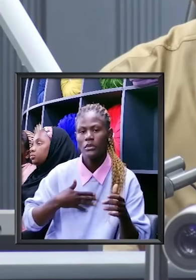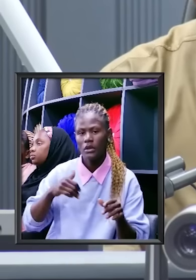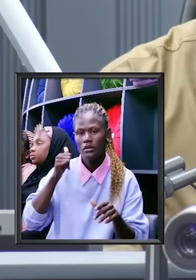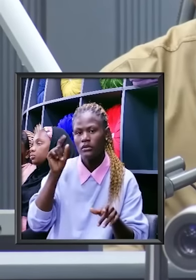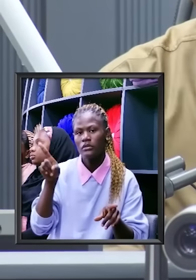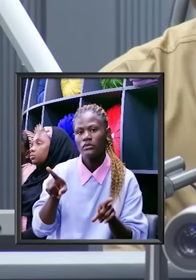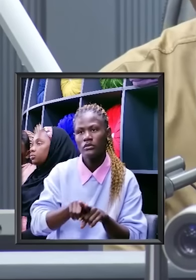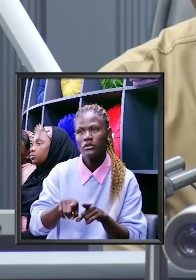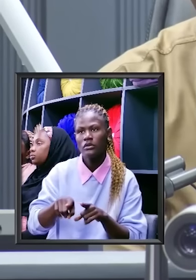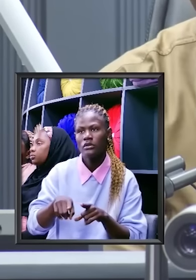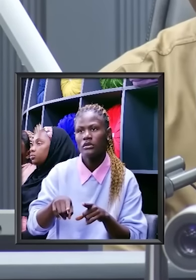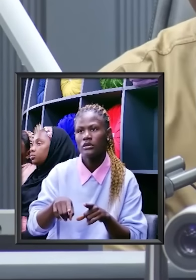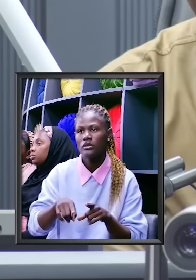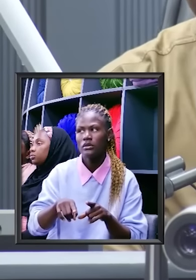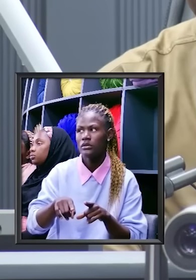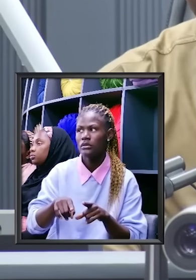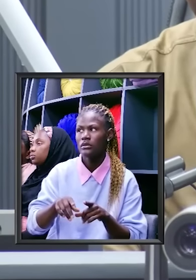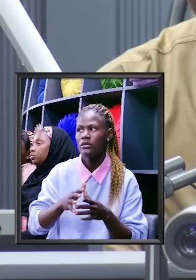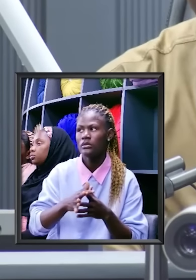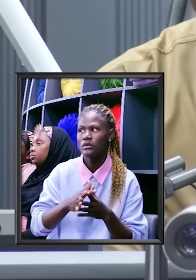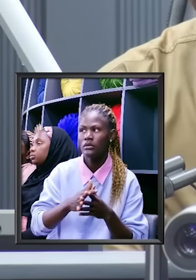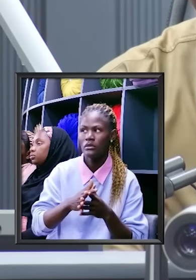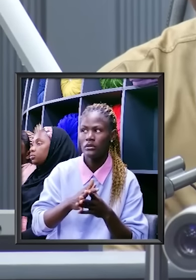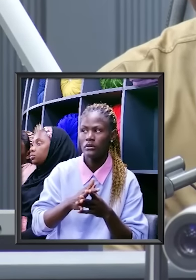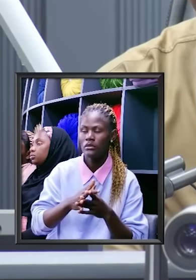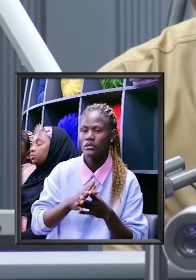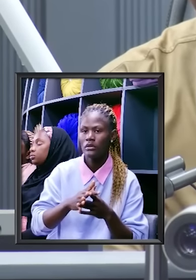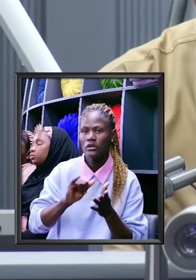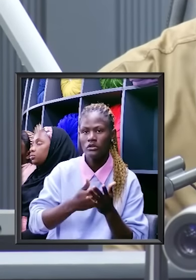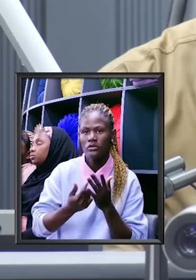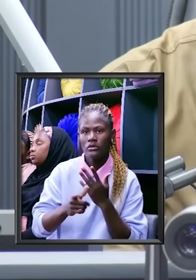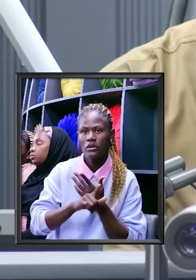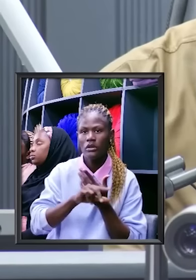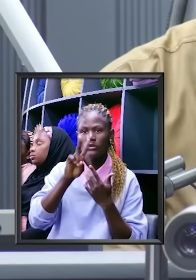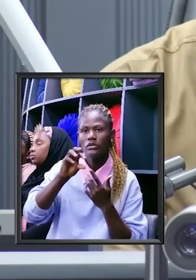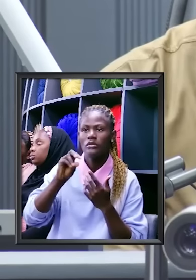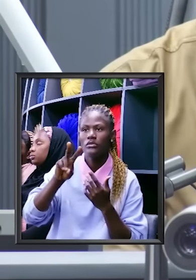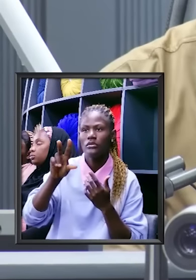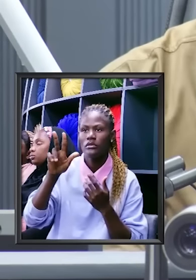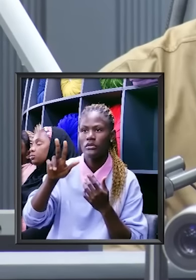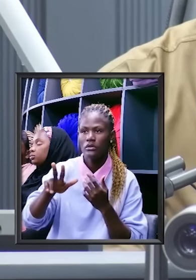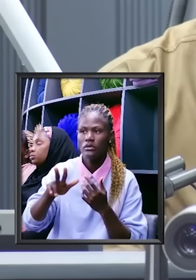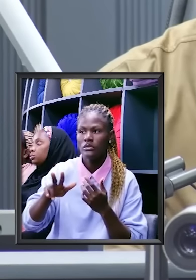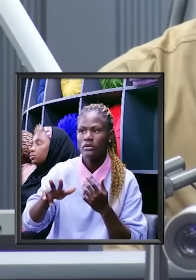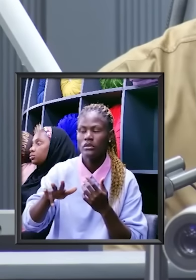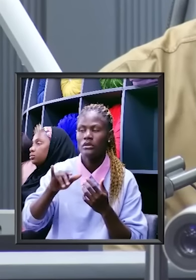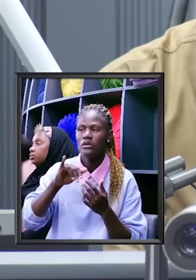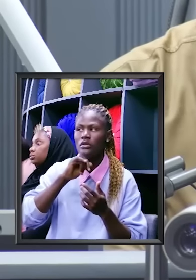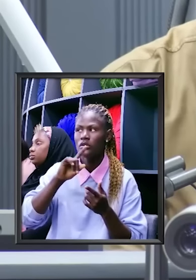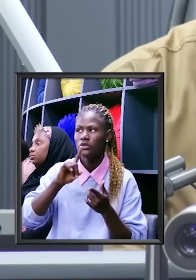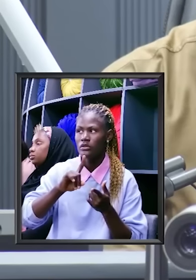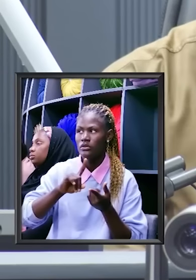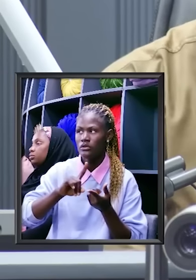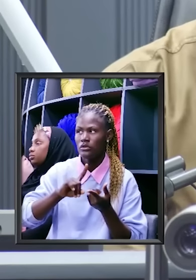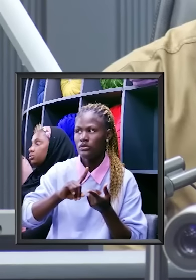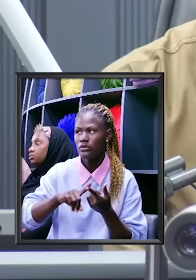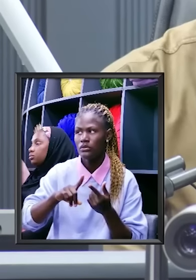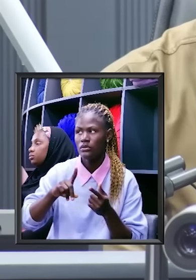got admission. July which year? July 2023. Okay. So it was to resume at the University of